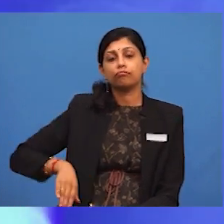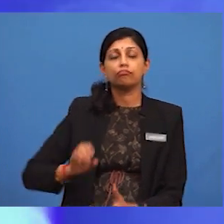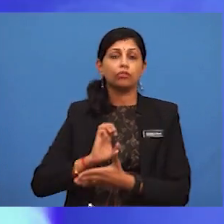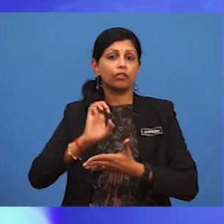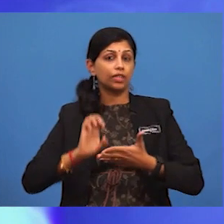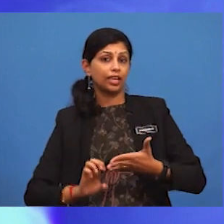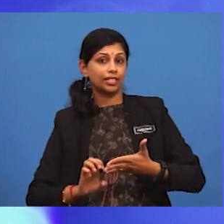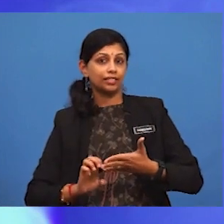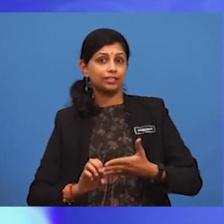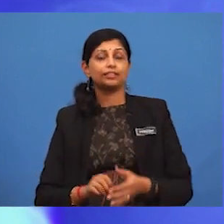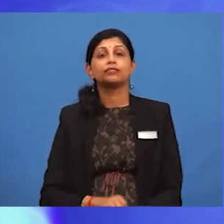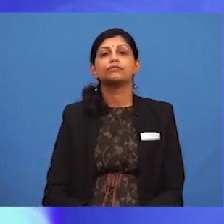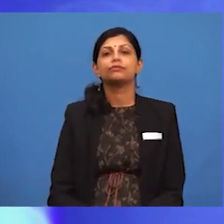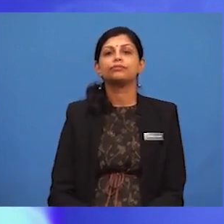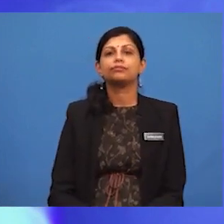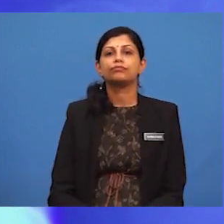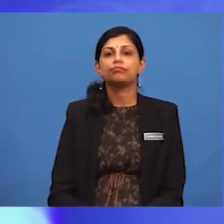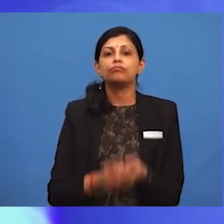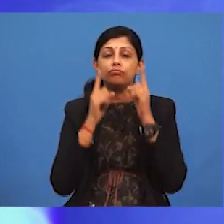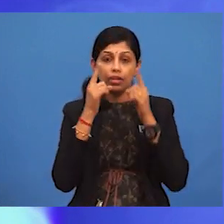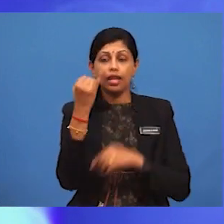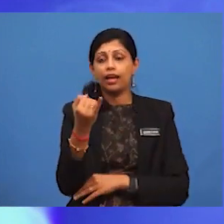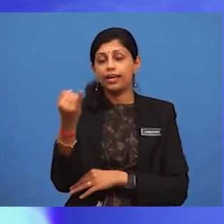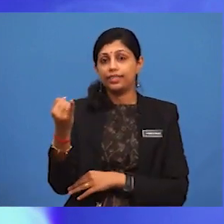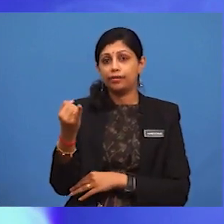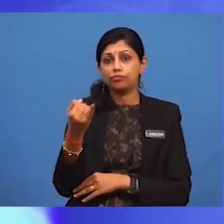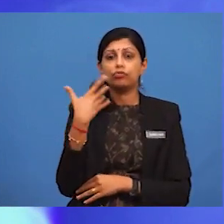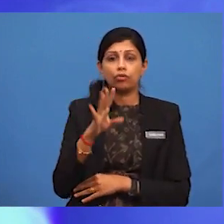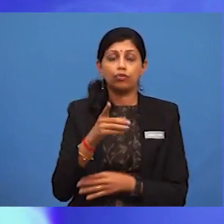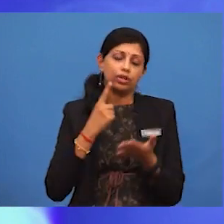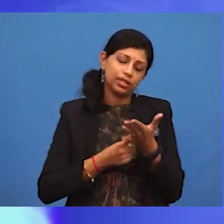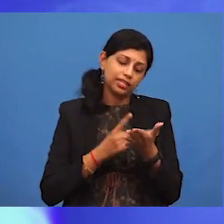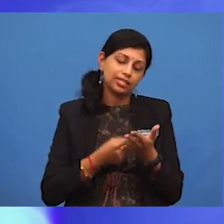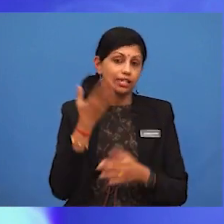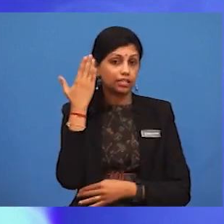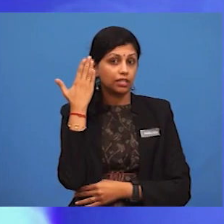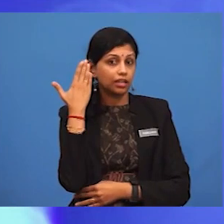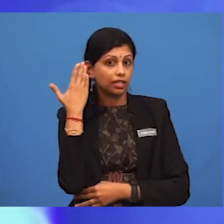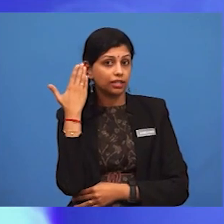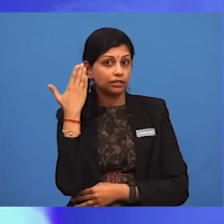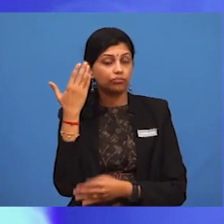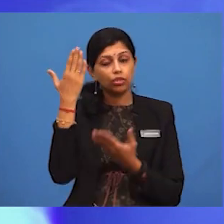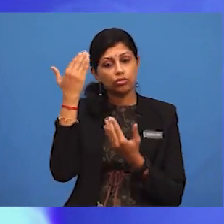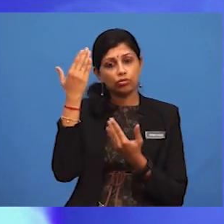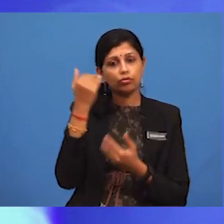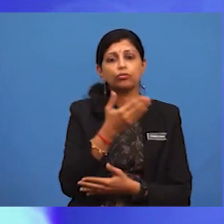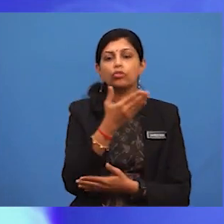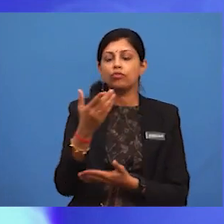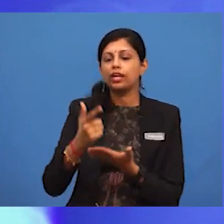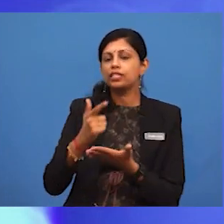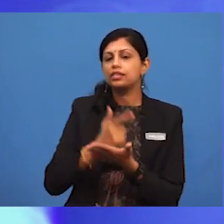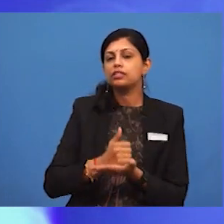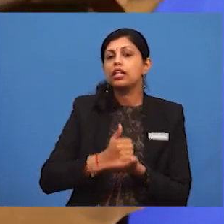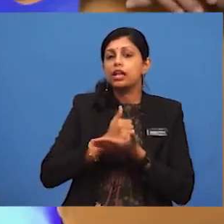Before we end, these are the items that we have talked about earlier. I hope you have found this